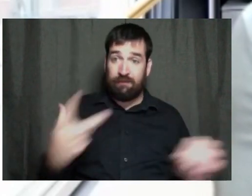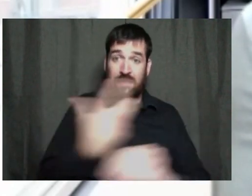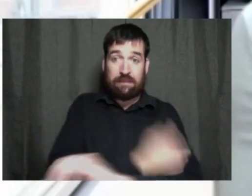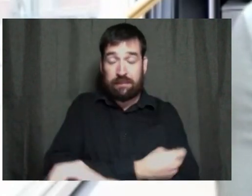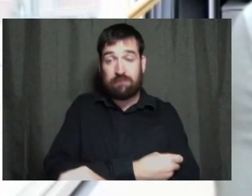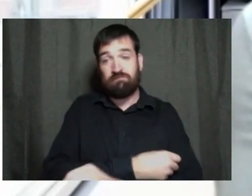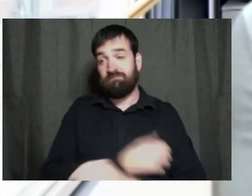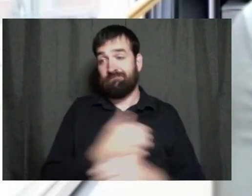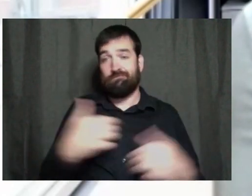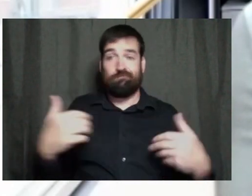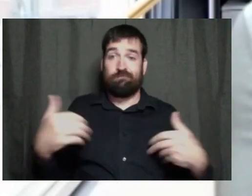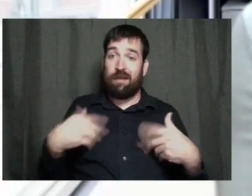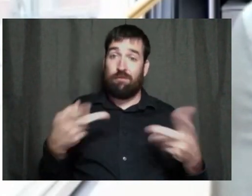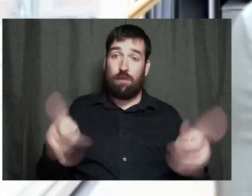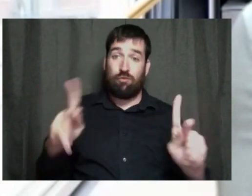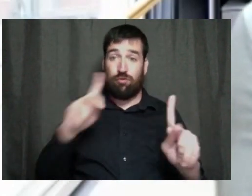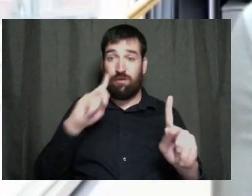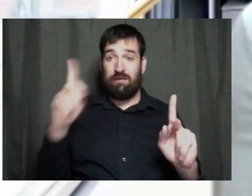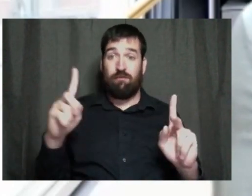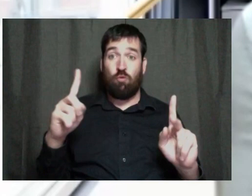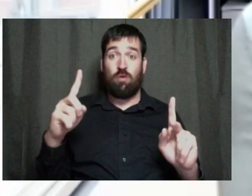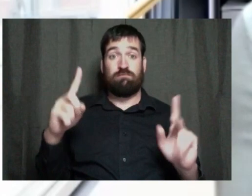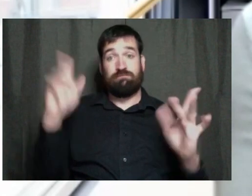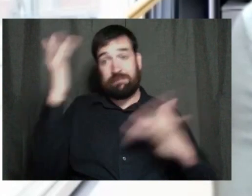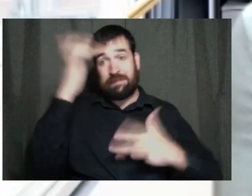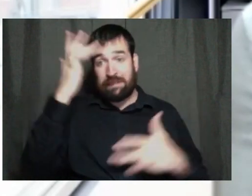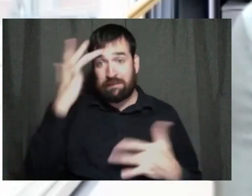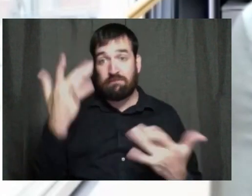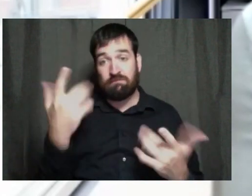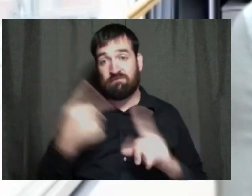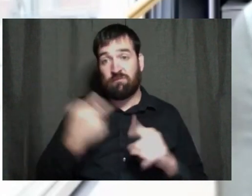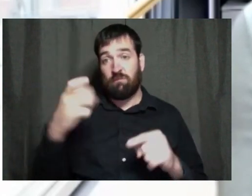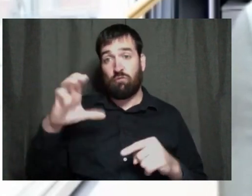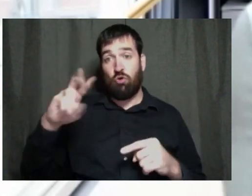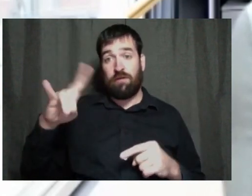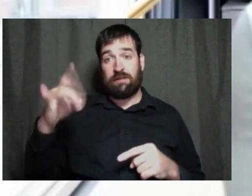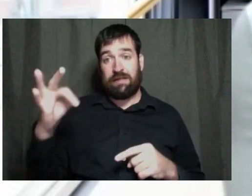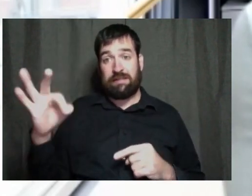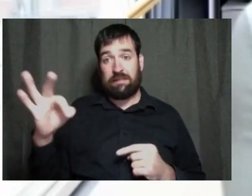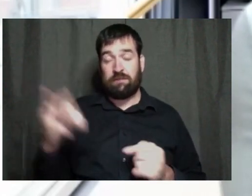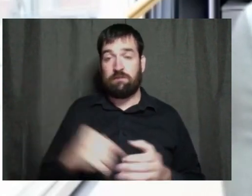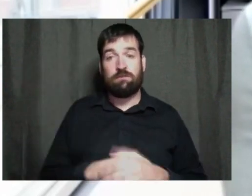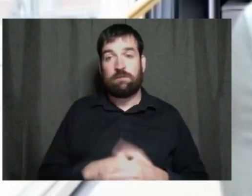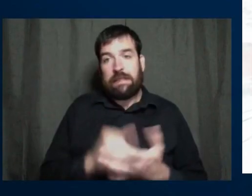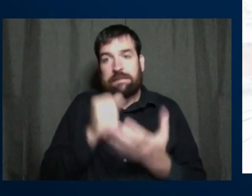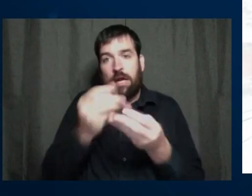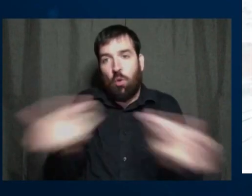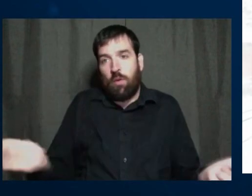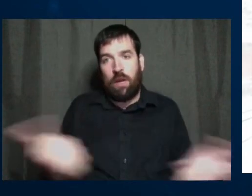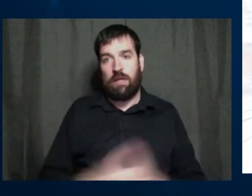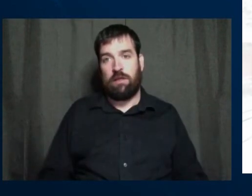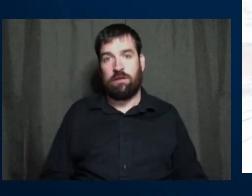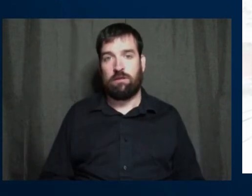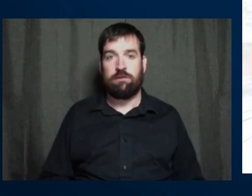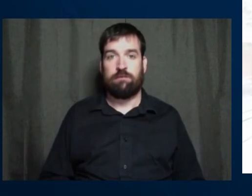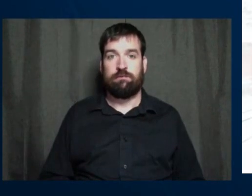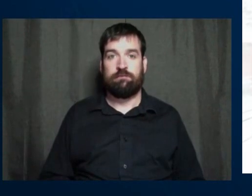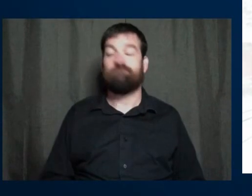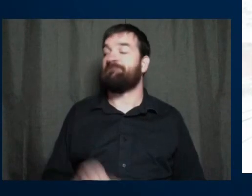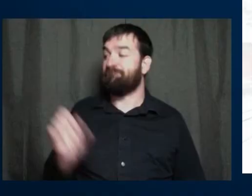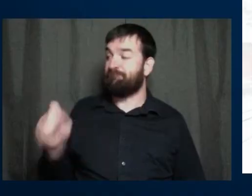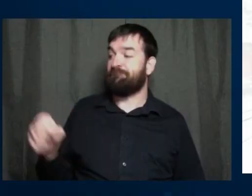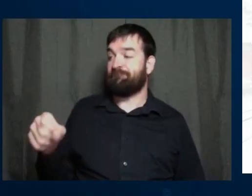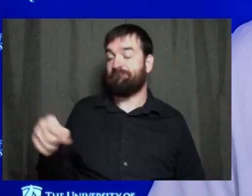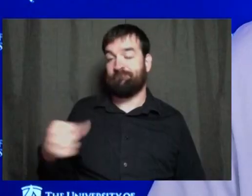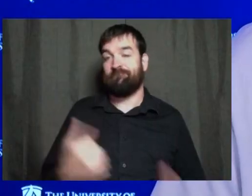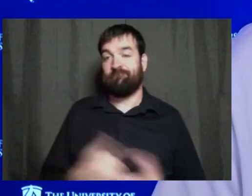for them to get ill from COVID-19. That it's not going away. Yeah. No, I think